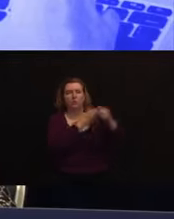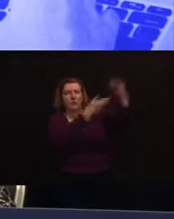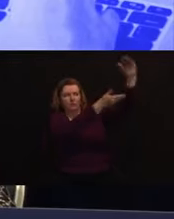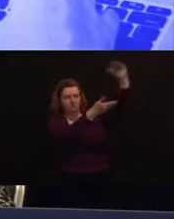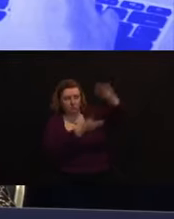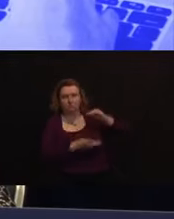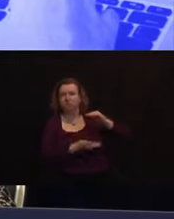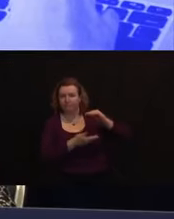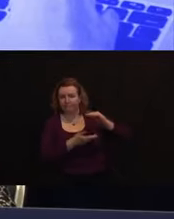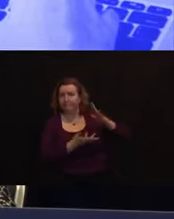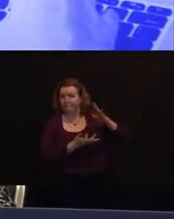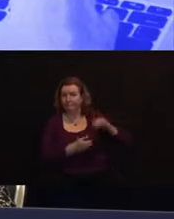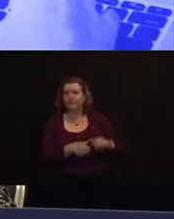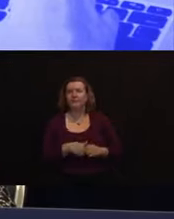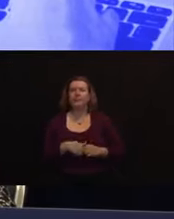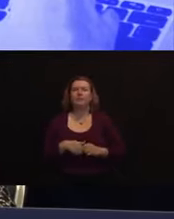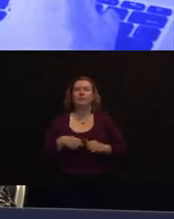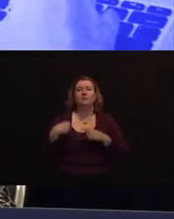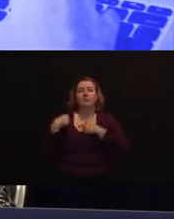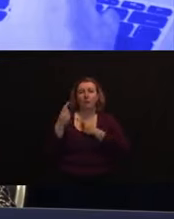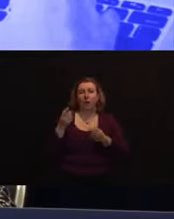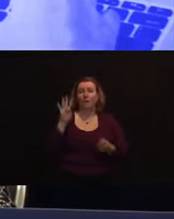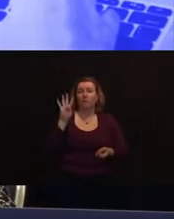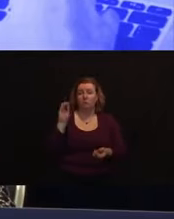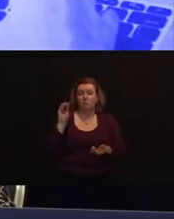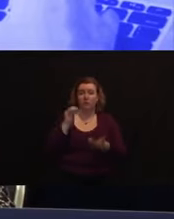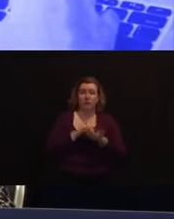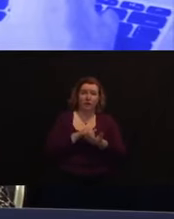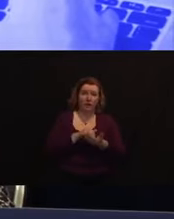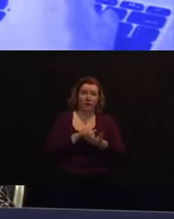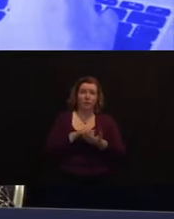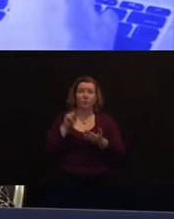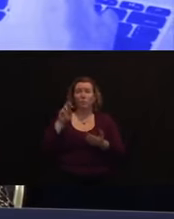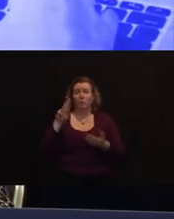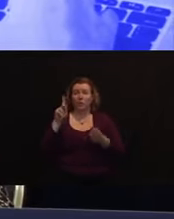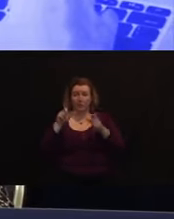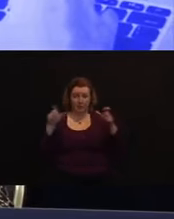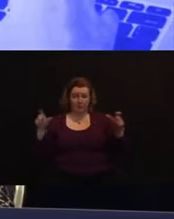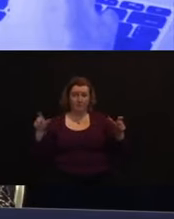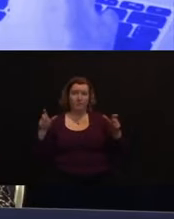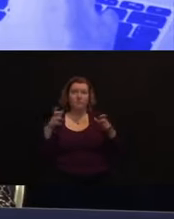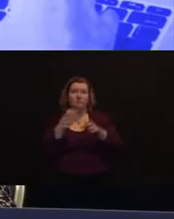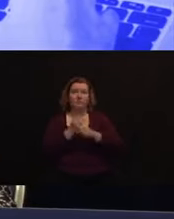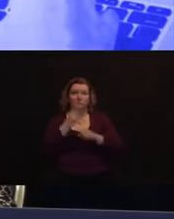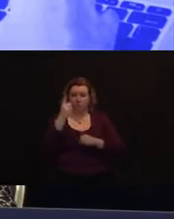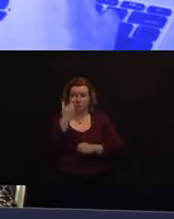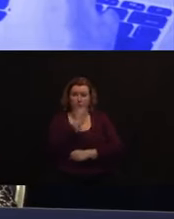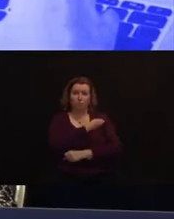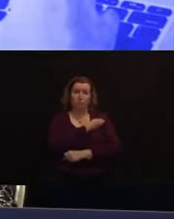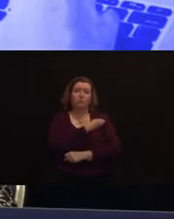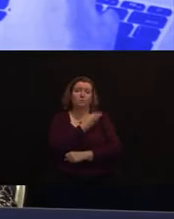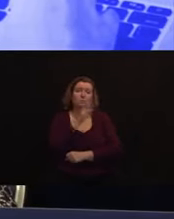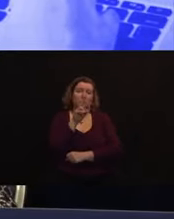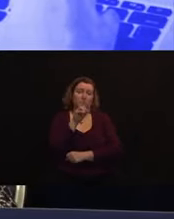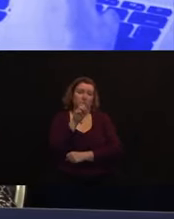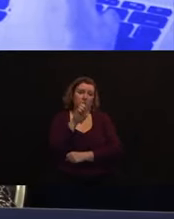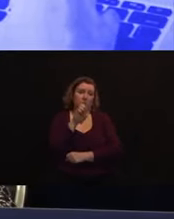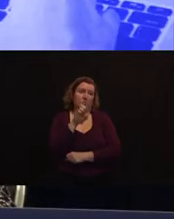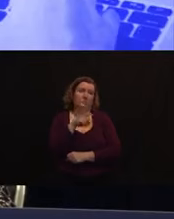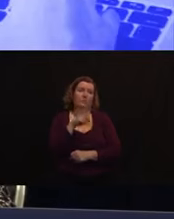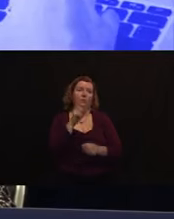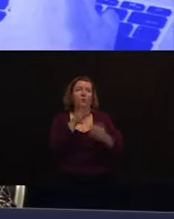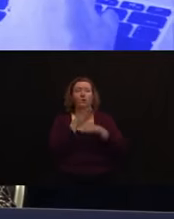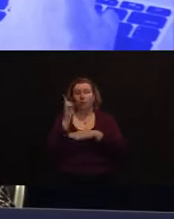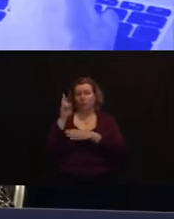date, nearly 40,000 Newark residents have received at least 1 dose of vaccine, and 19,075 individuals